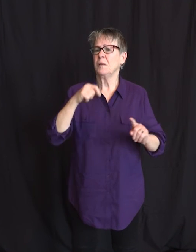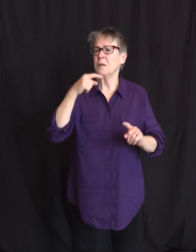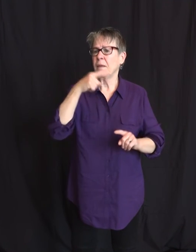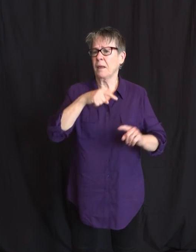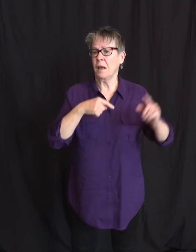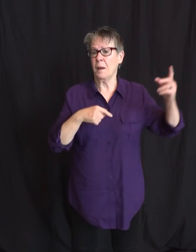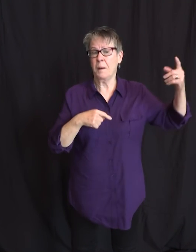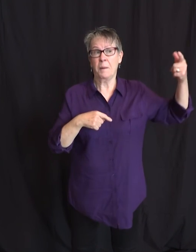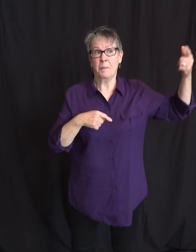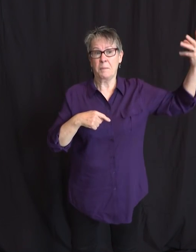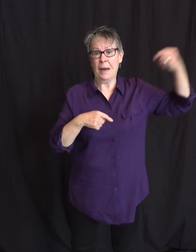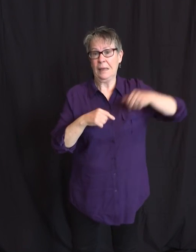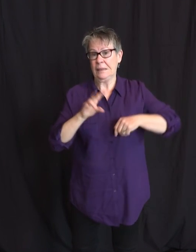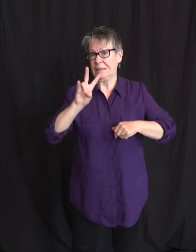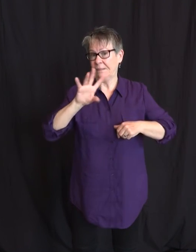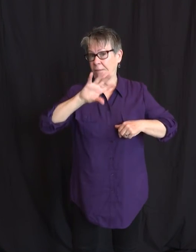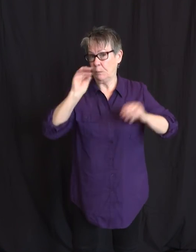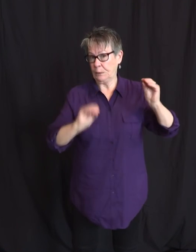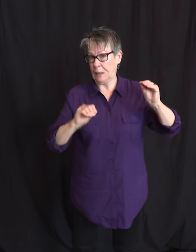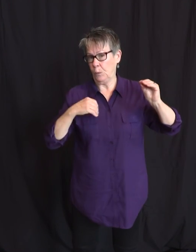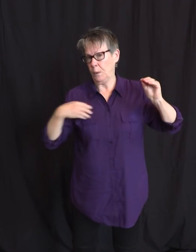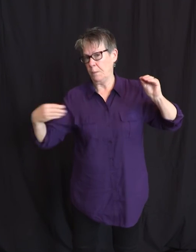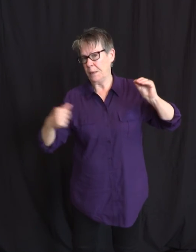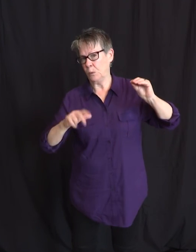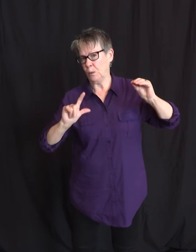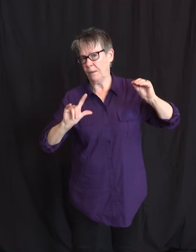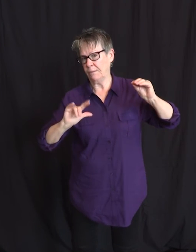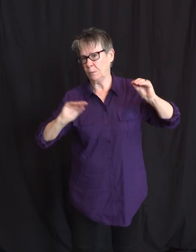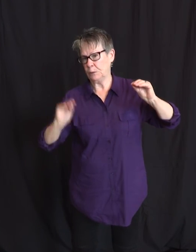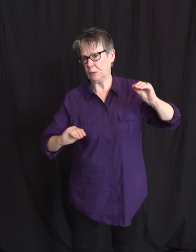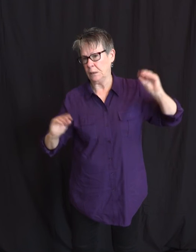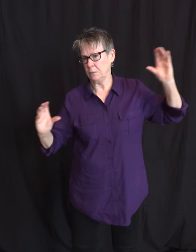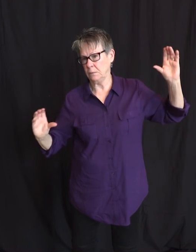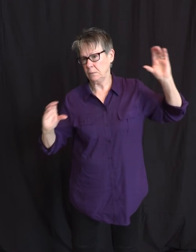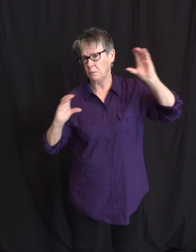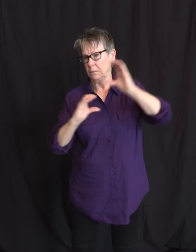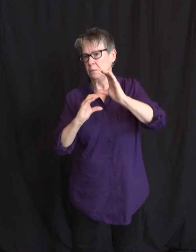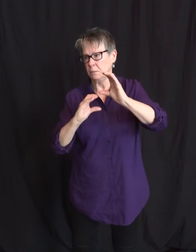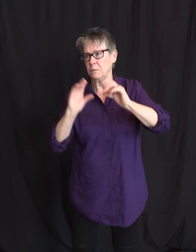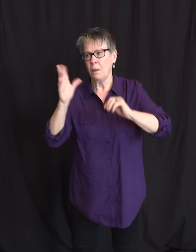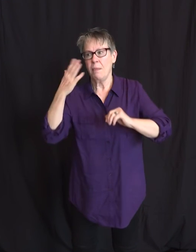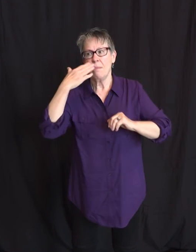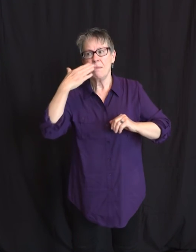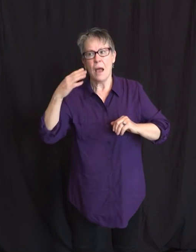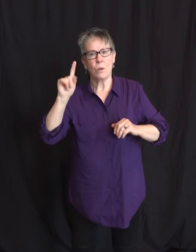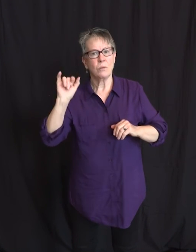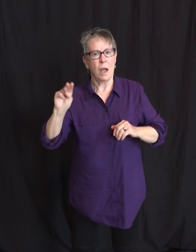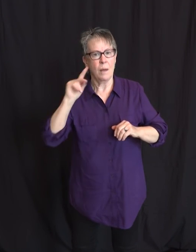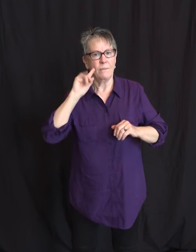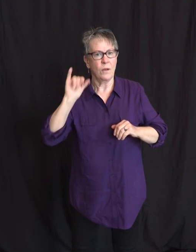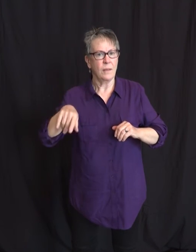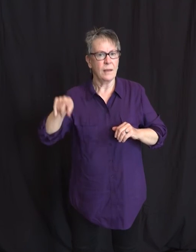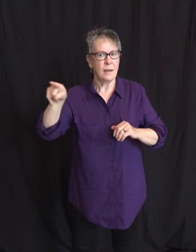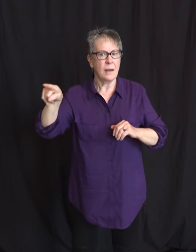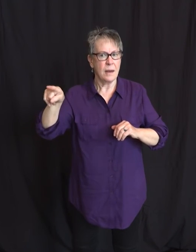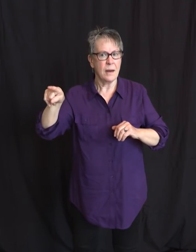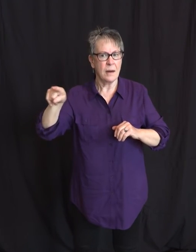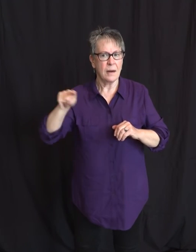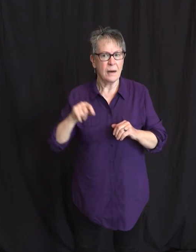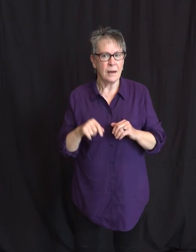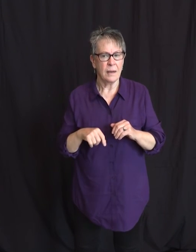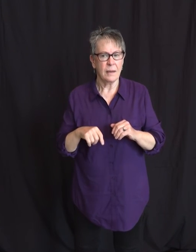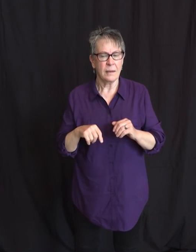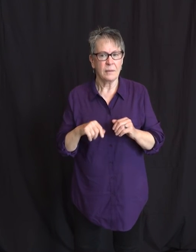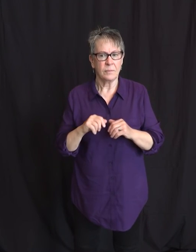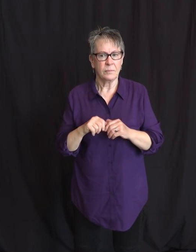pay 25%. I want to give Tom a shout out here. We've been pounding the table. I think we were the first state, I'm looking at Matt, I believe we were the first